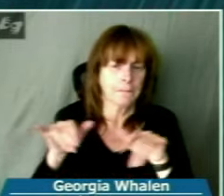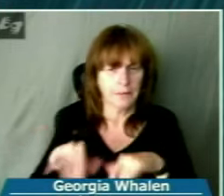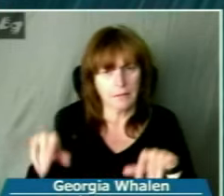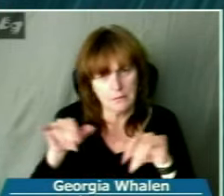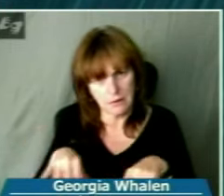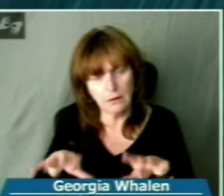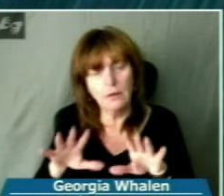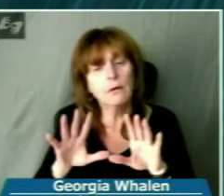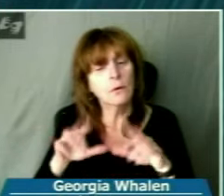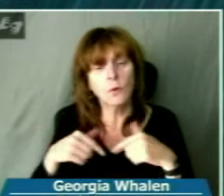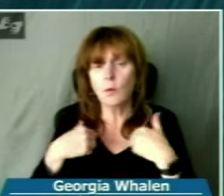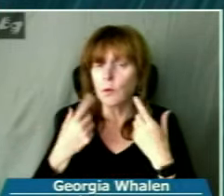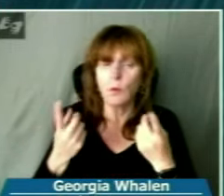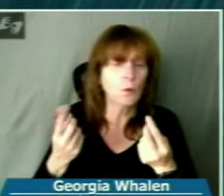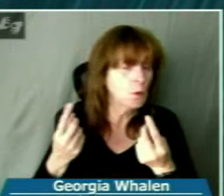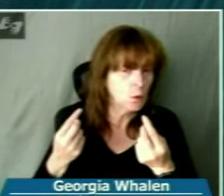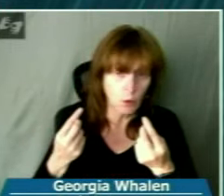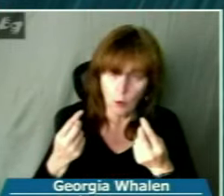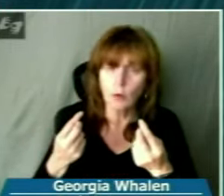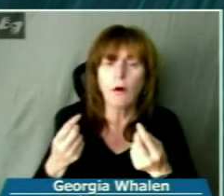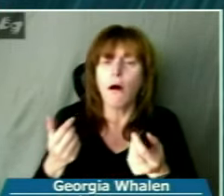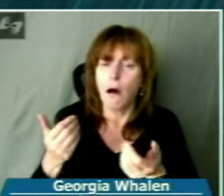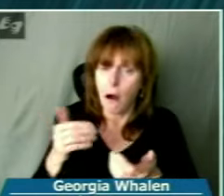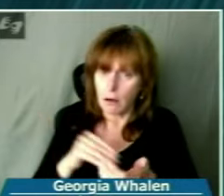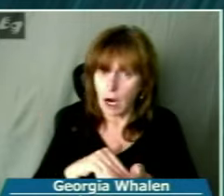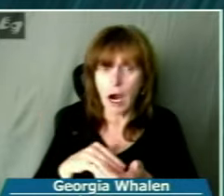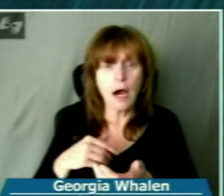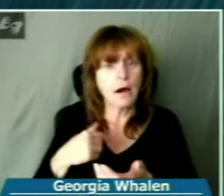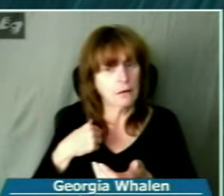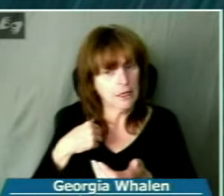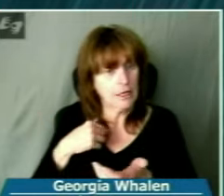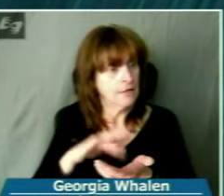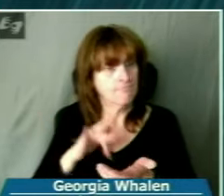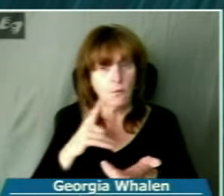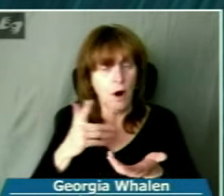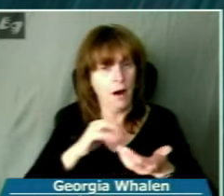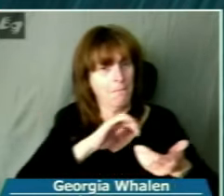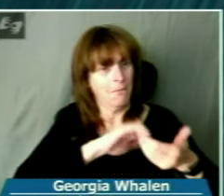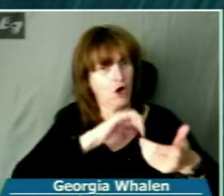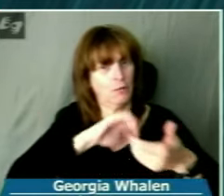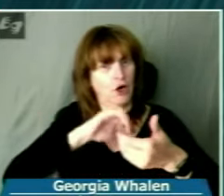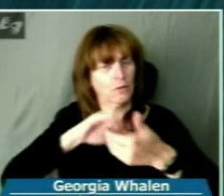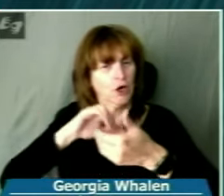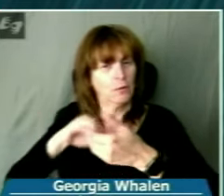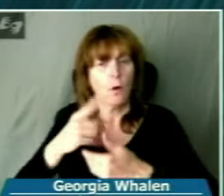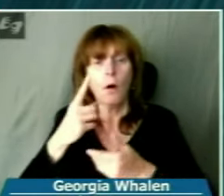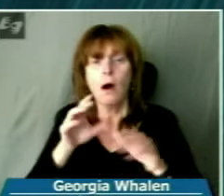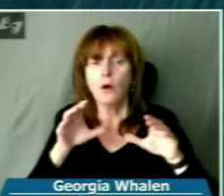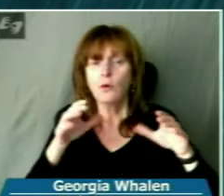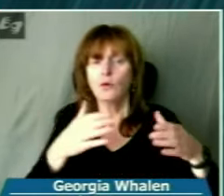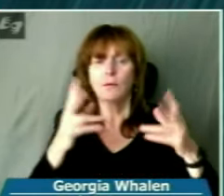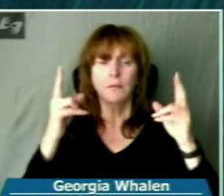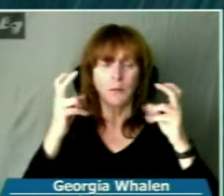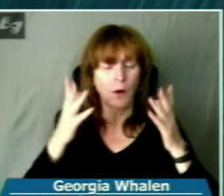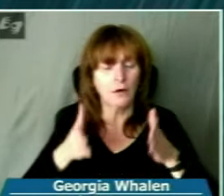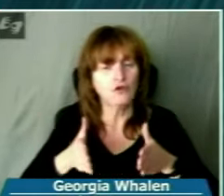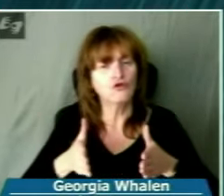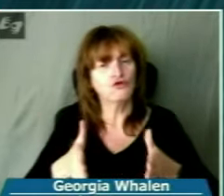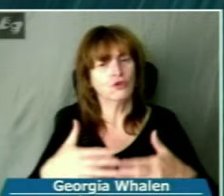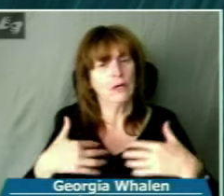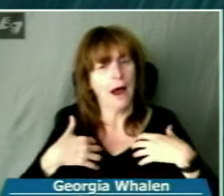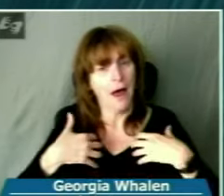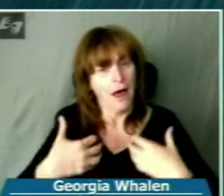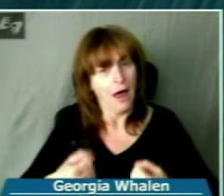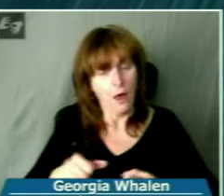the strong partnerships, as I indicated, through with our street health outreach team, with the community health group,